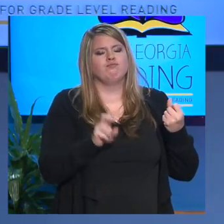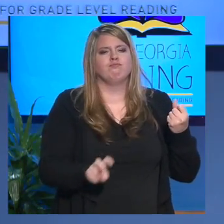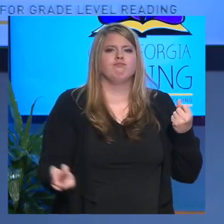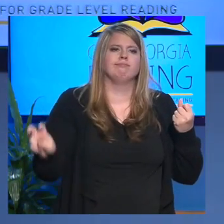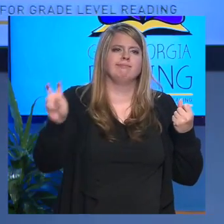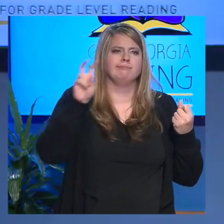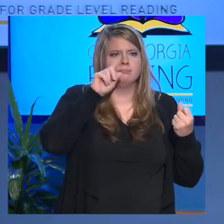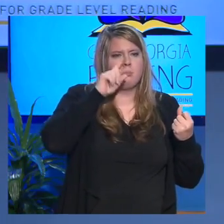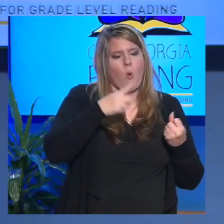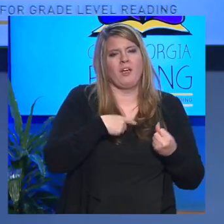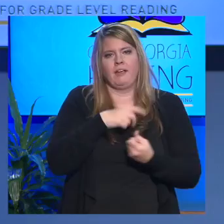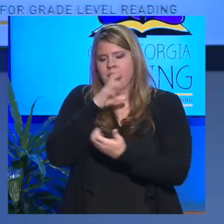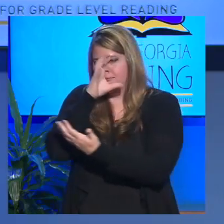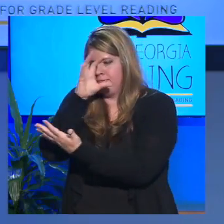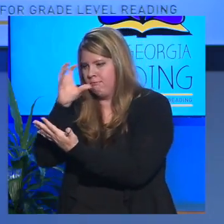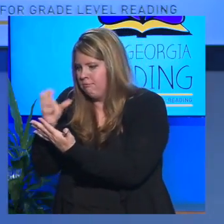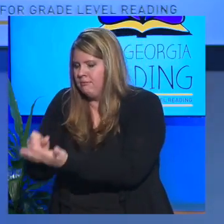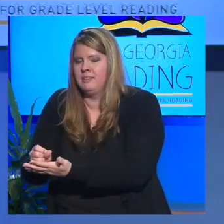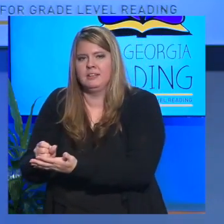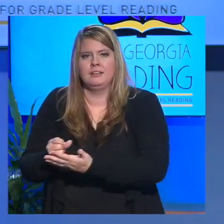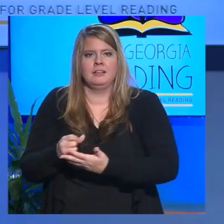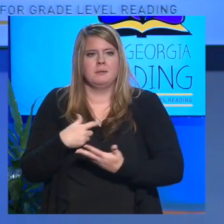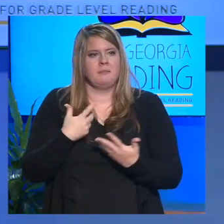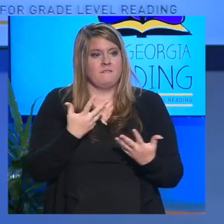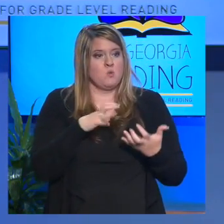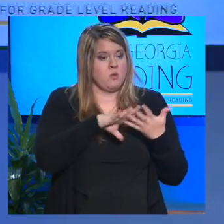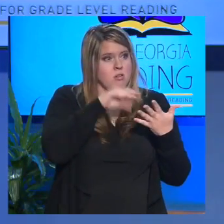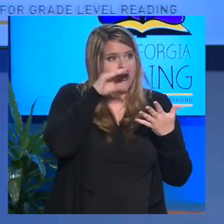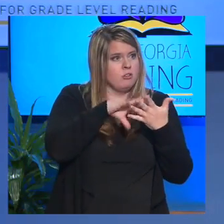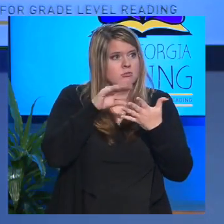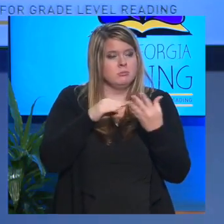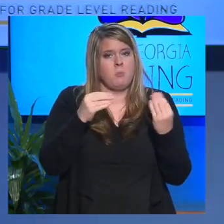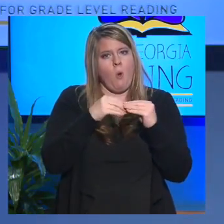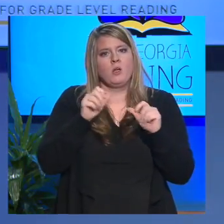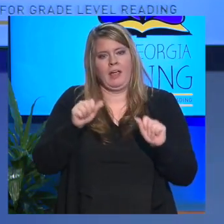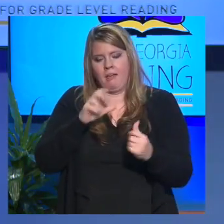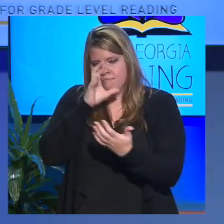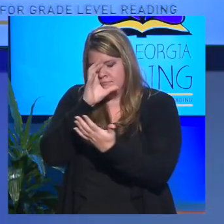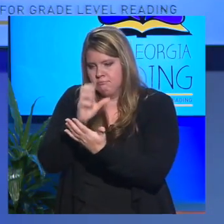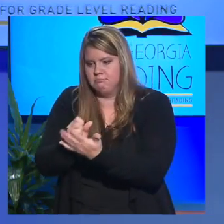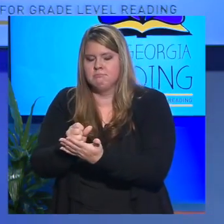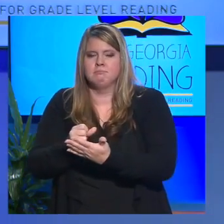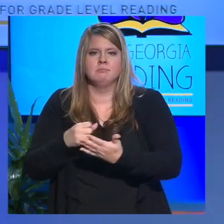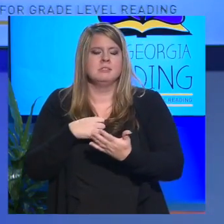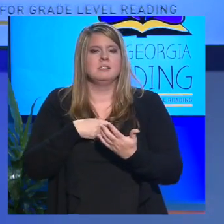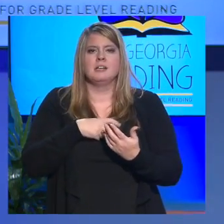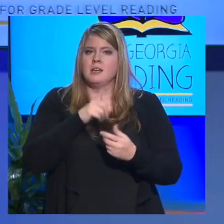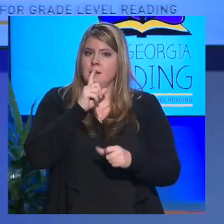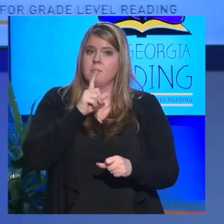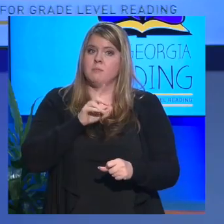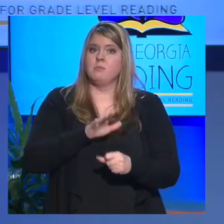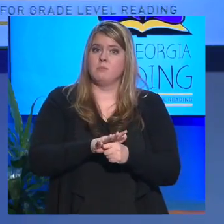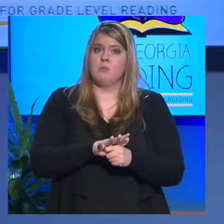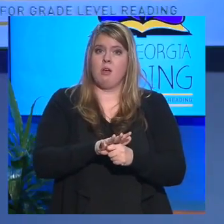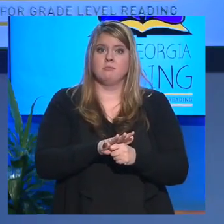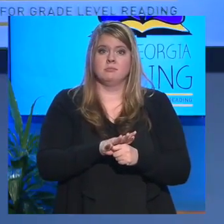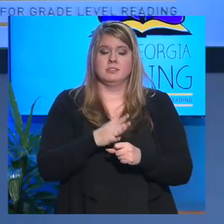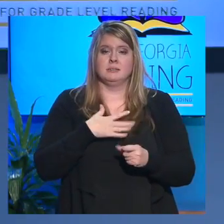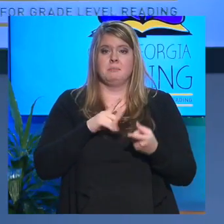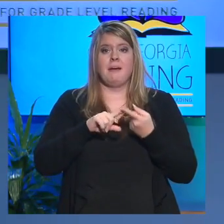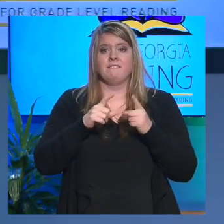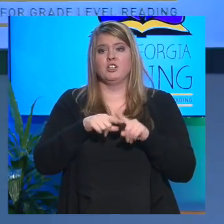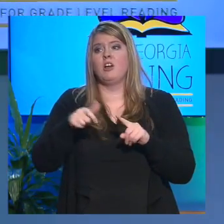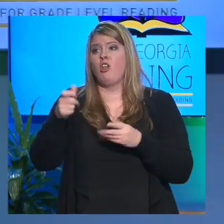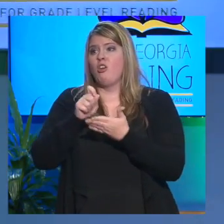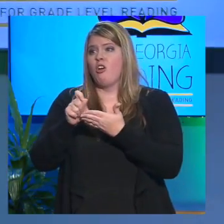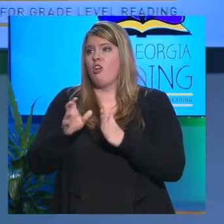go to learn things that no one else will tell you. And I promise, and for my friends, the other authors who